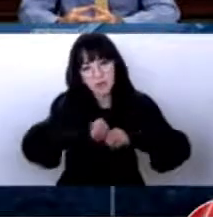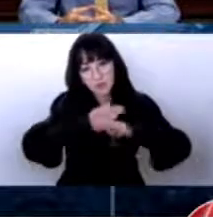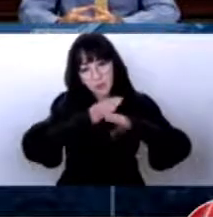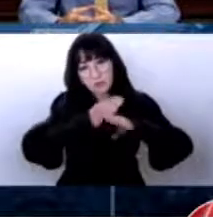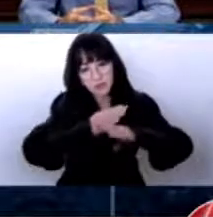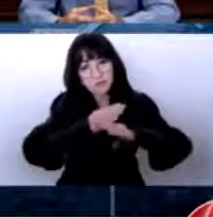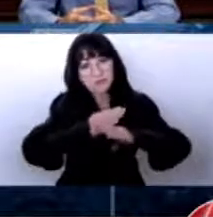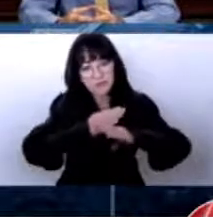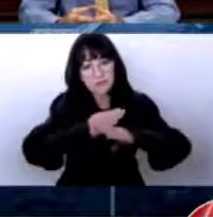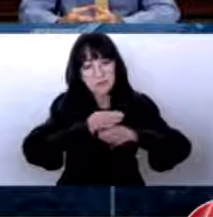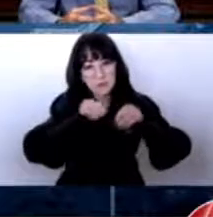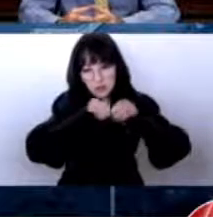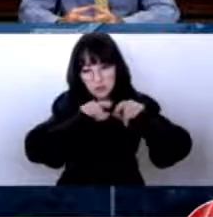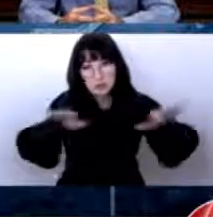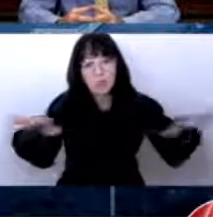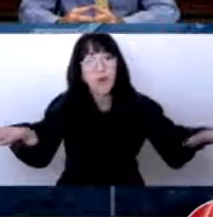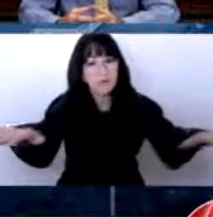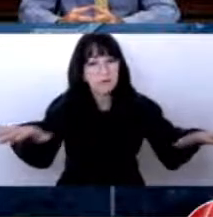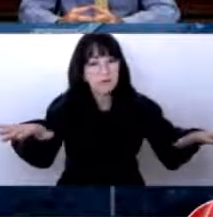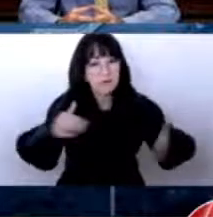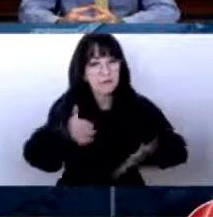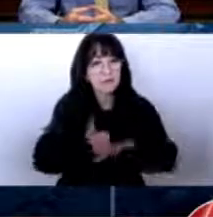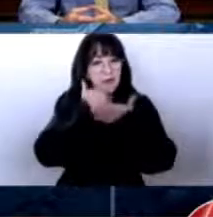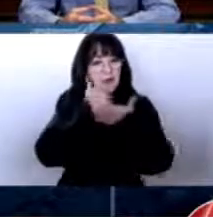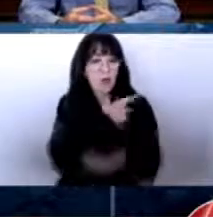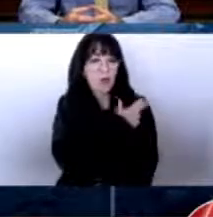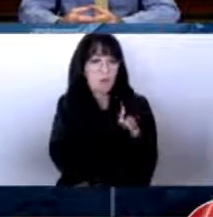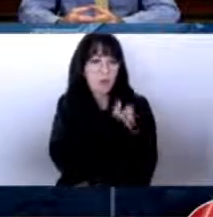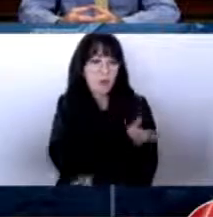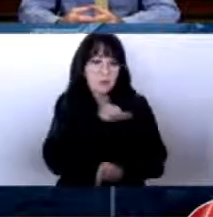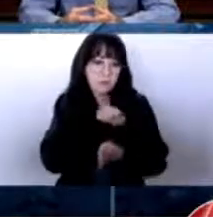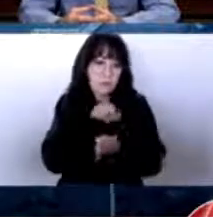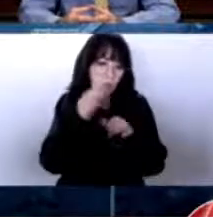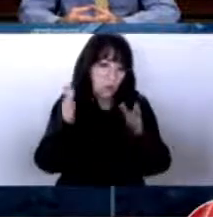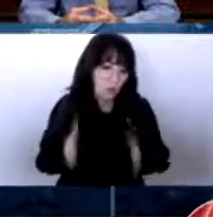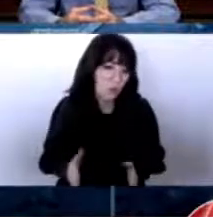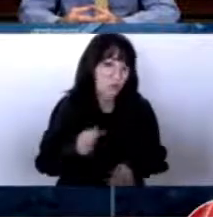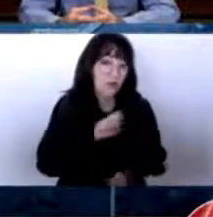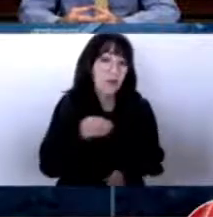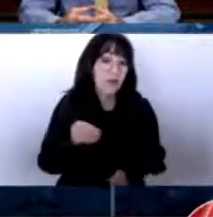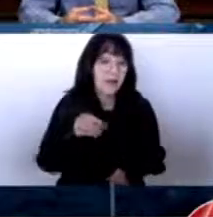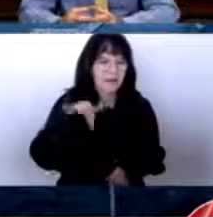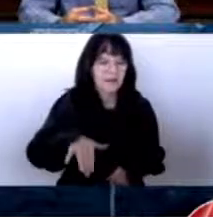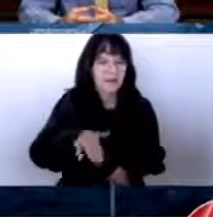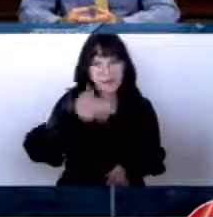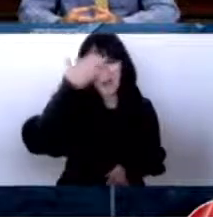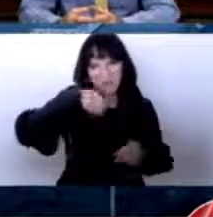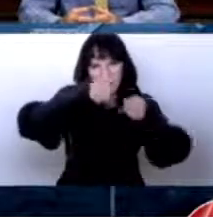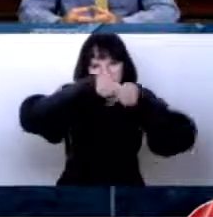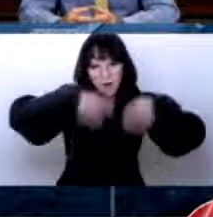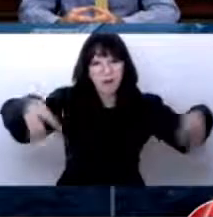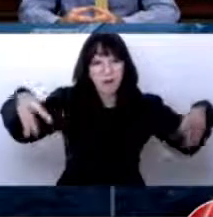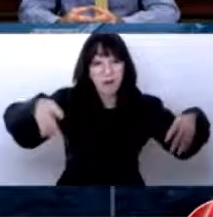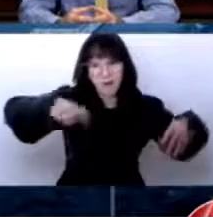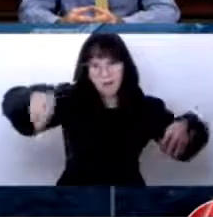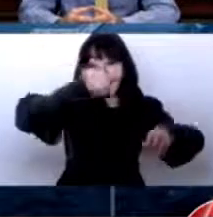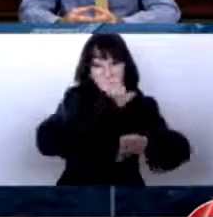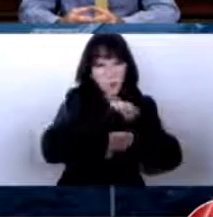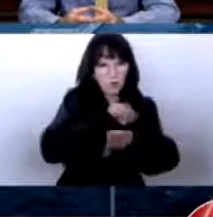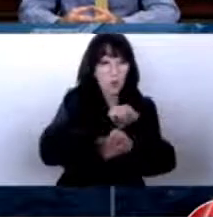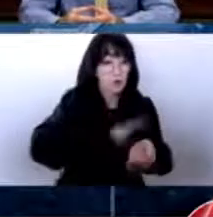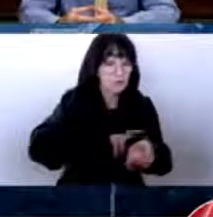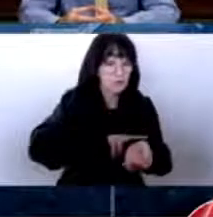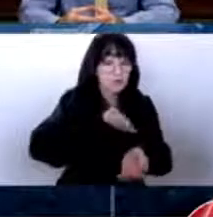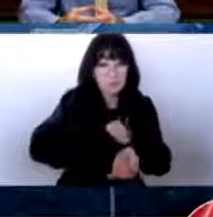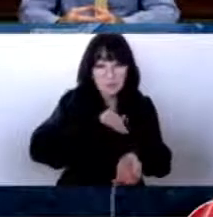capacity, and help the hospital workers and other frontline employees that are out there daily. So I want to again thank